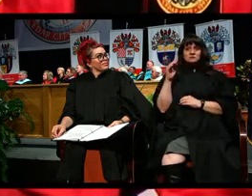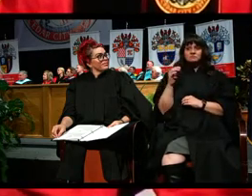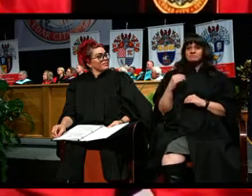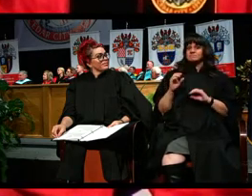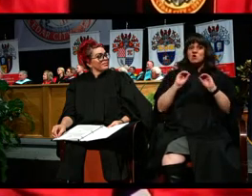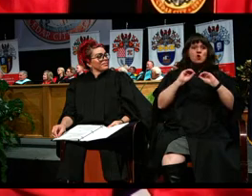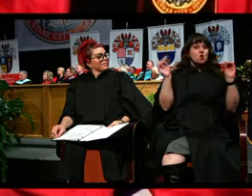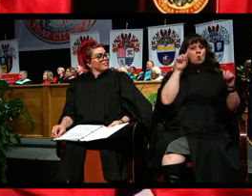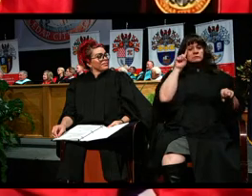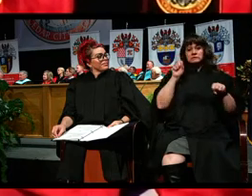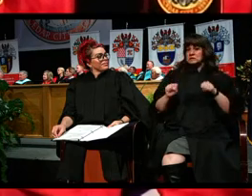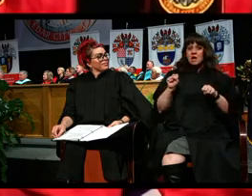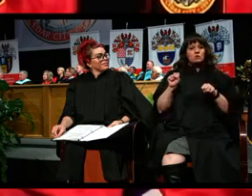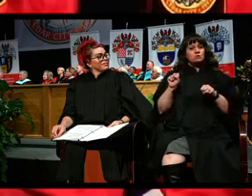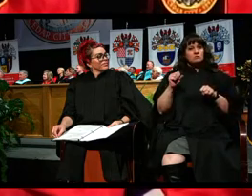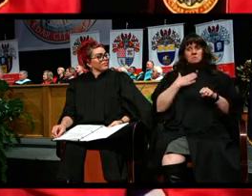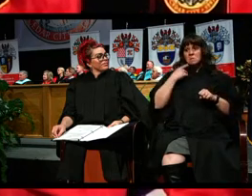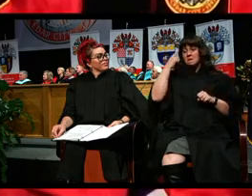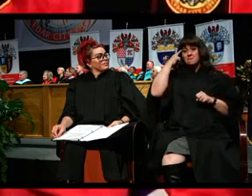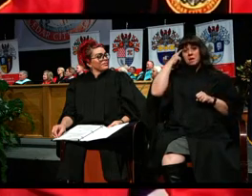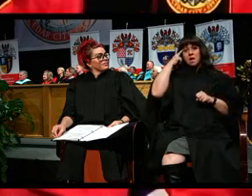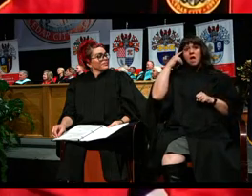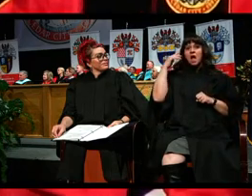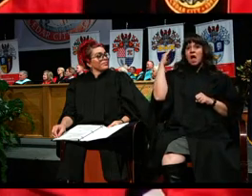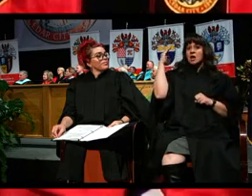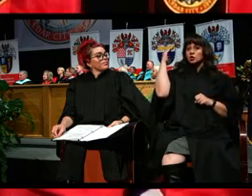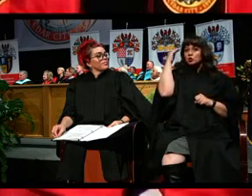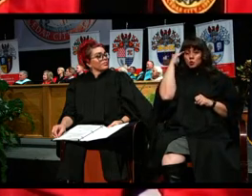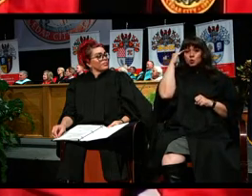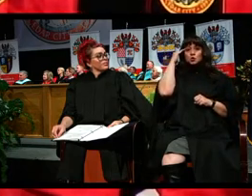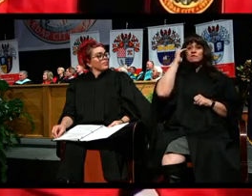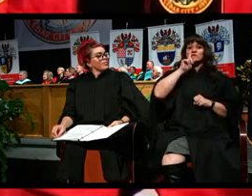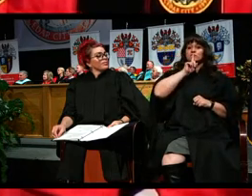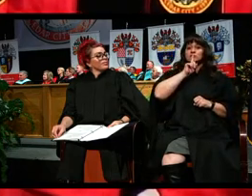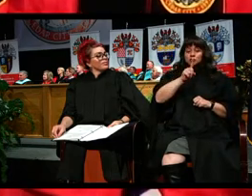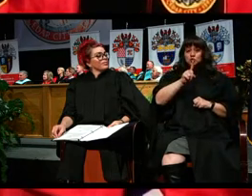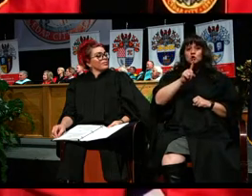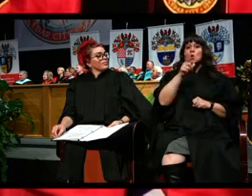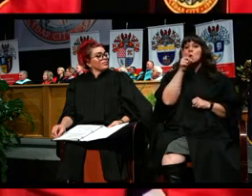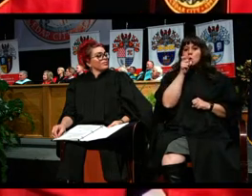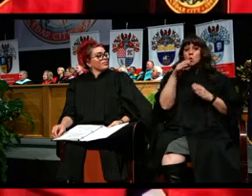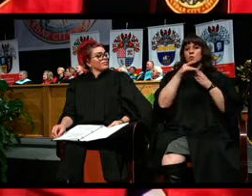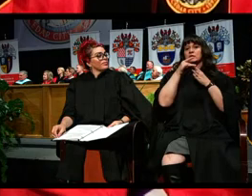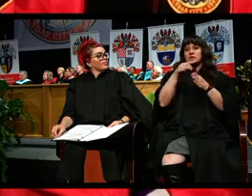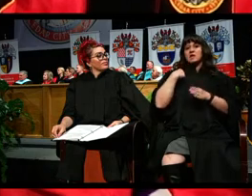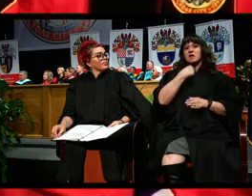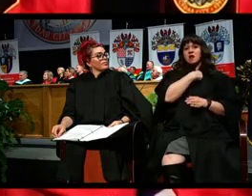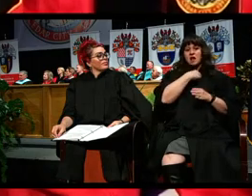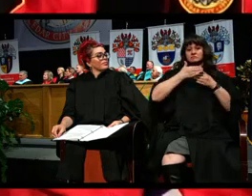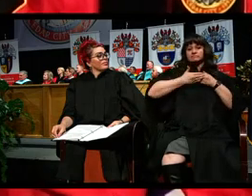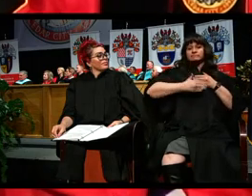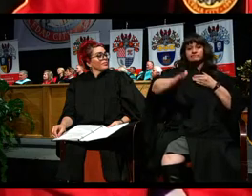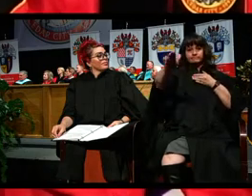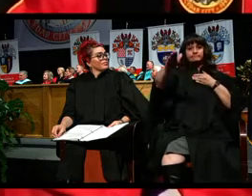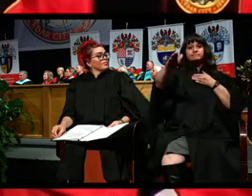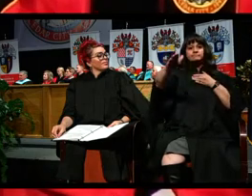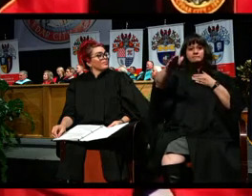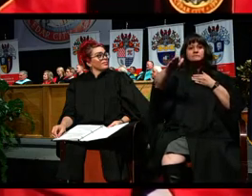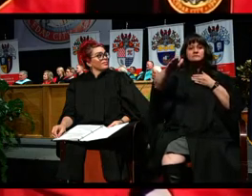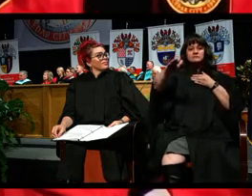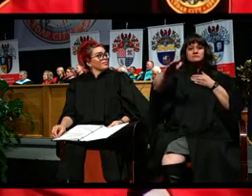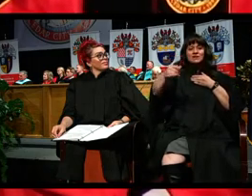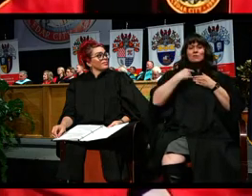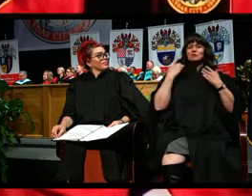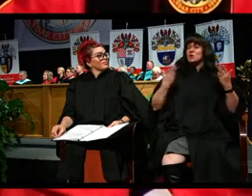doubt in my mind at all whatsoever who would lead us from this point on. And we are delighted that